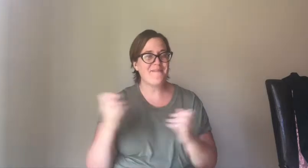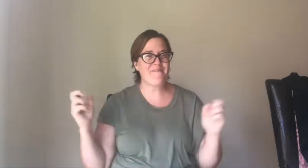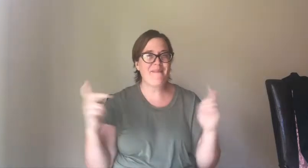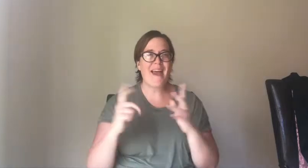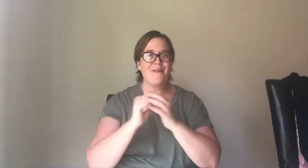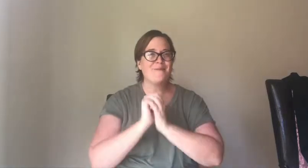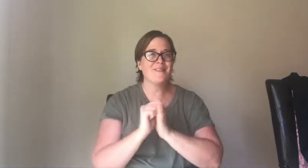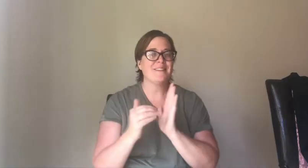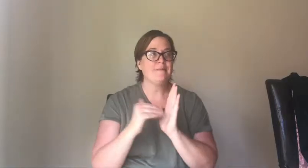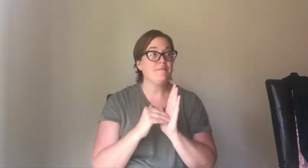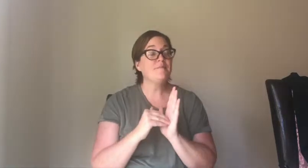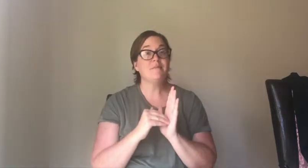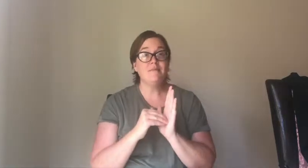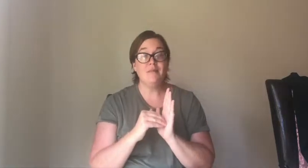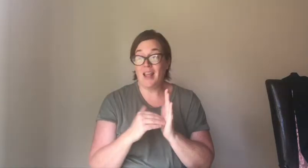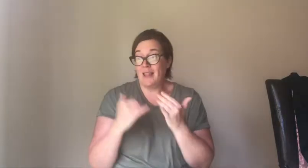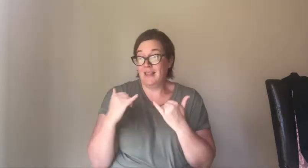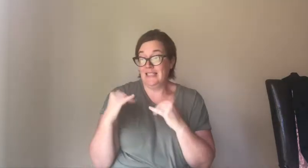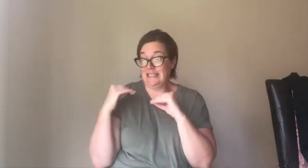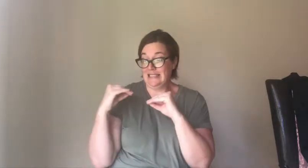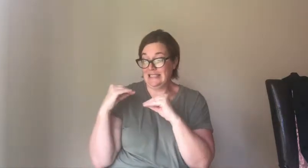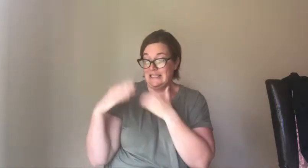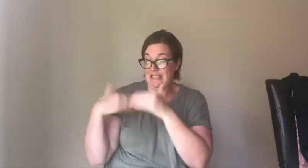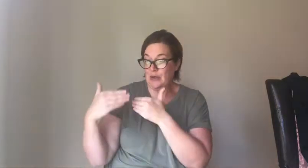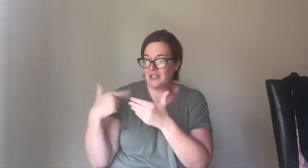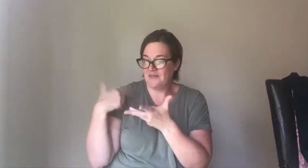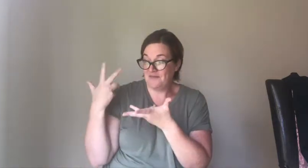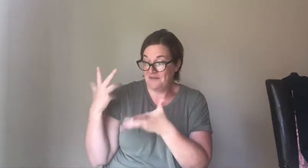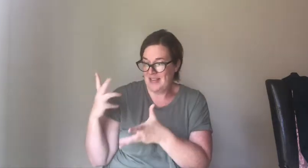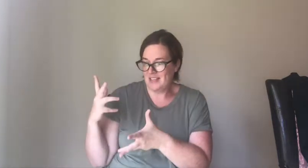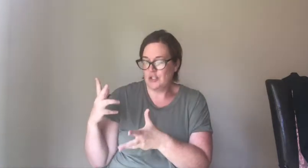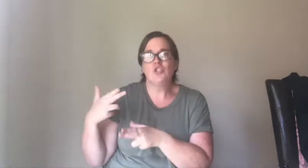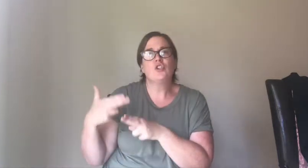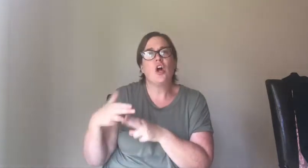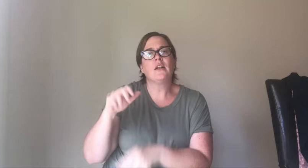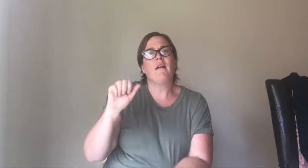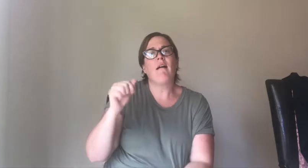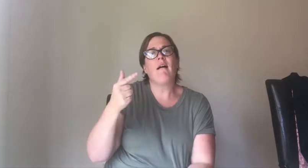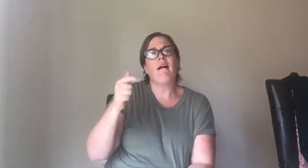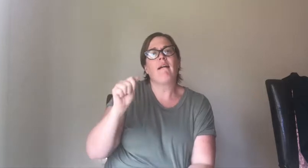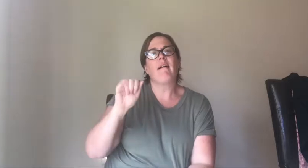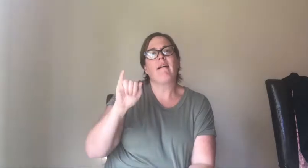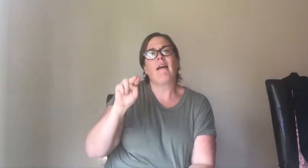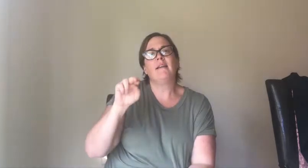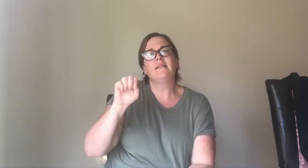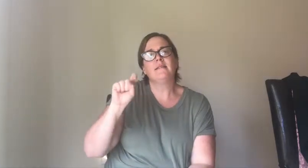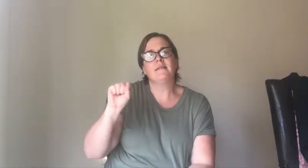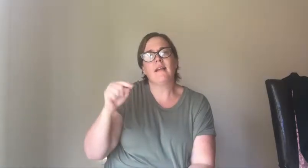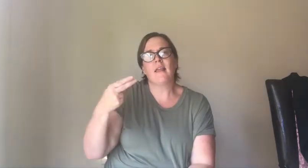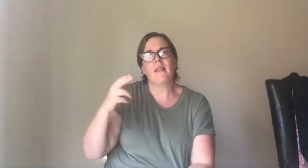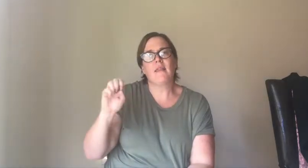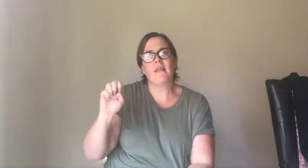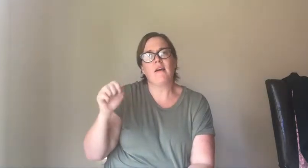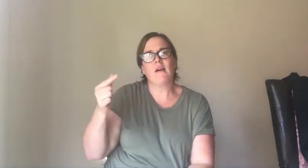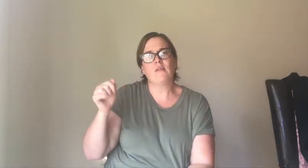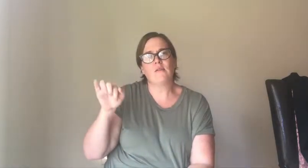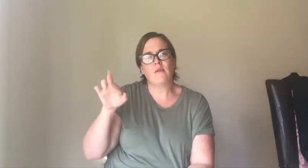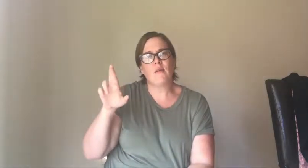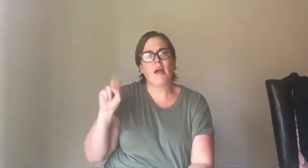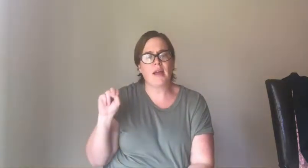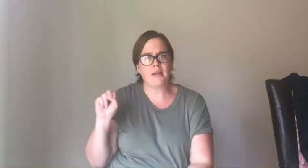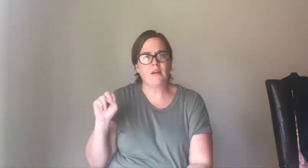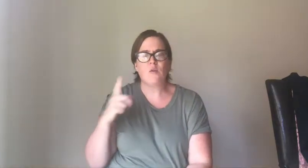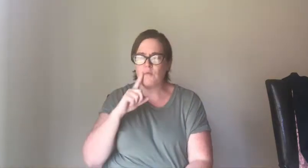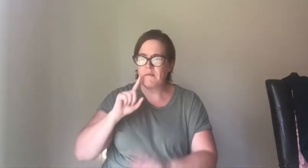to take kind of a spiritual retreat and study and just reflect on what God wants to say and what he wants to do over this next year here at our church. But